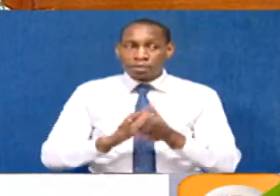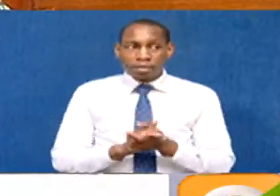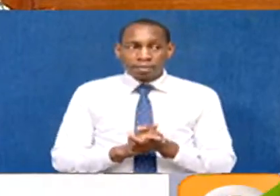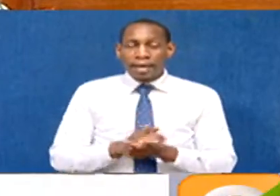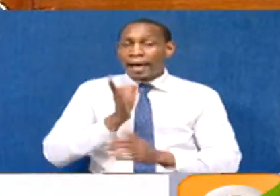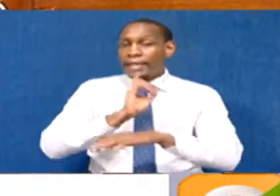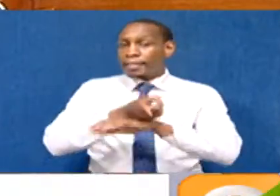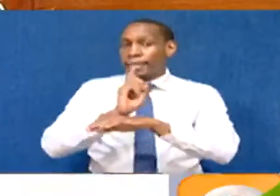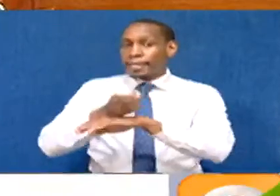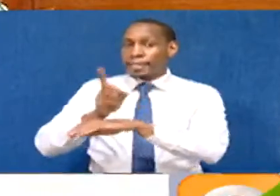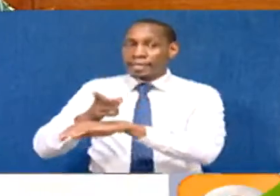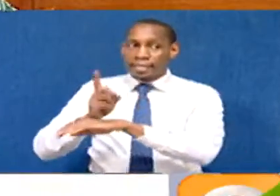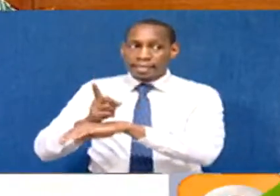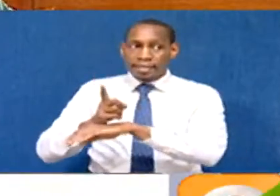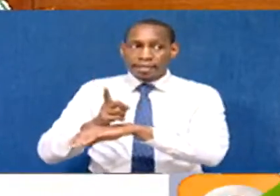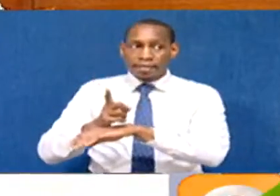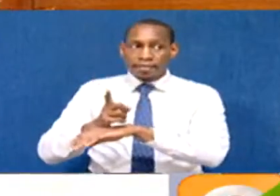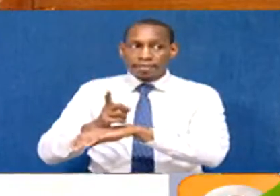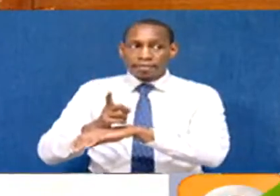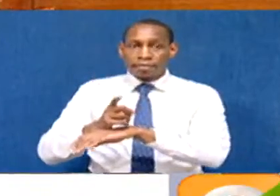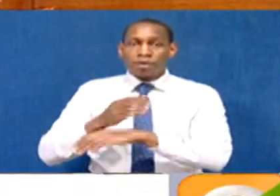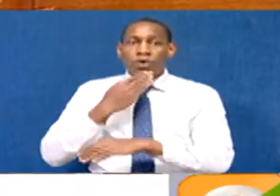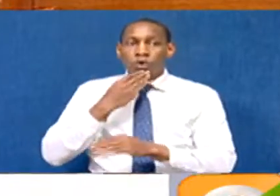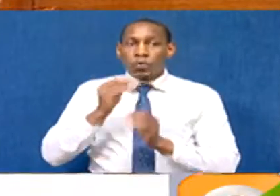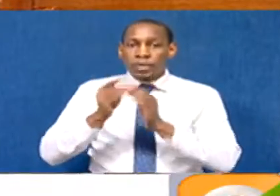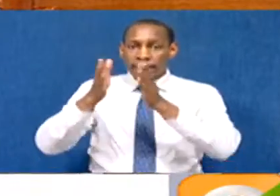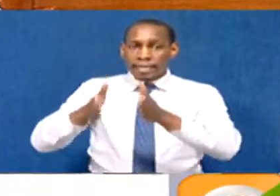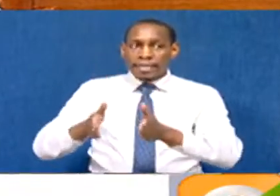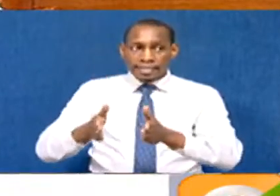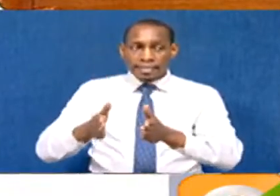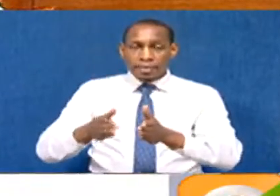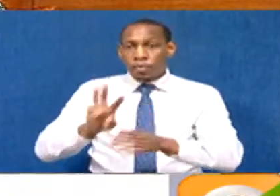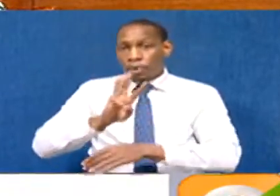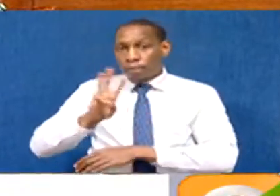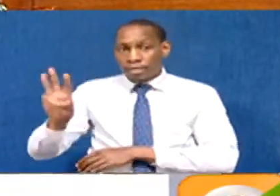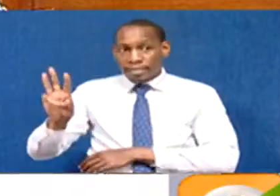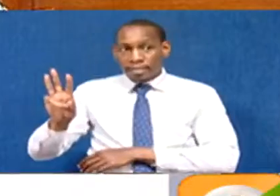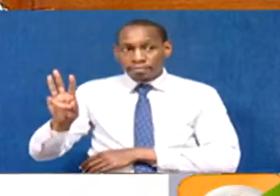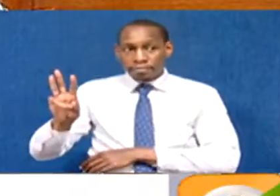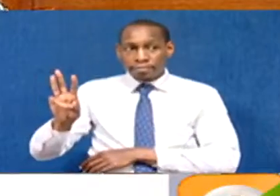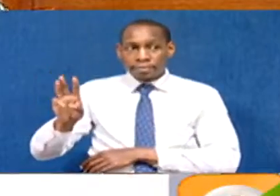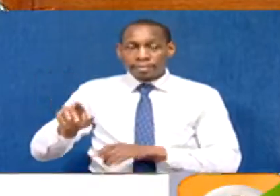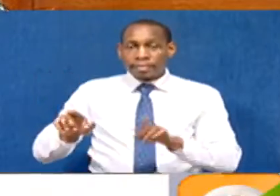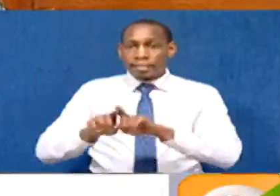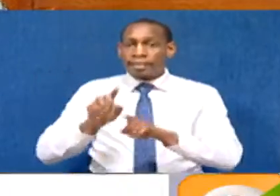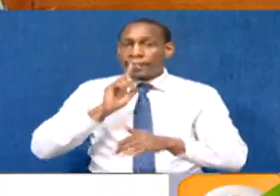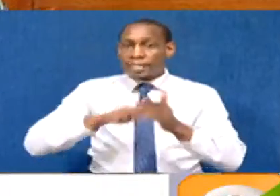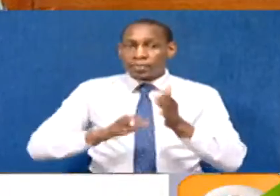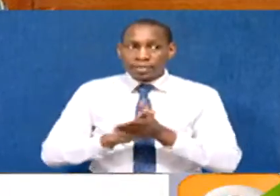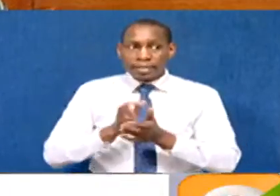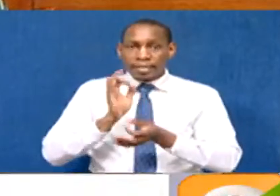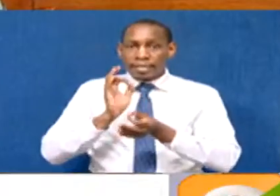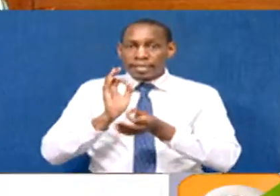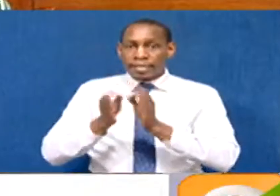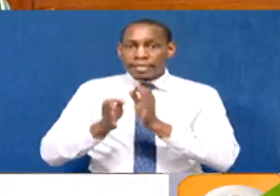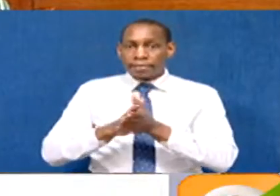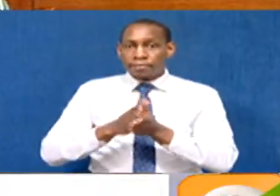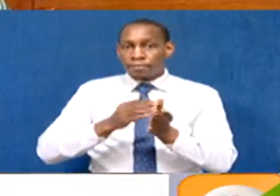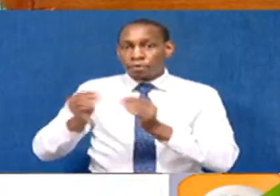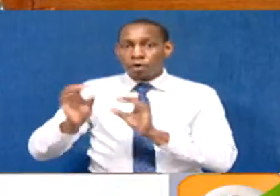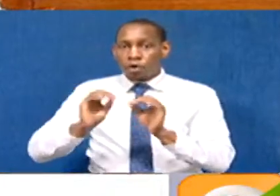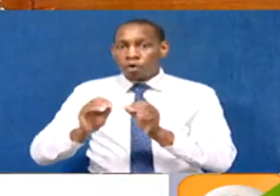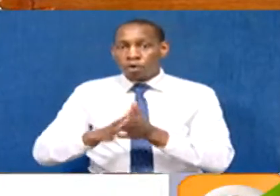to threaten Luhya leaders, you know, from Western, and saying that if you don't go to